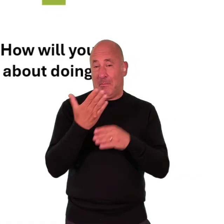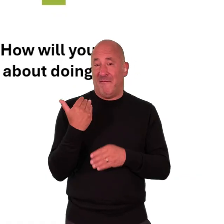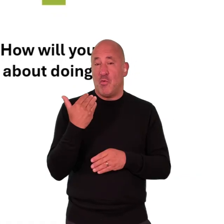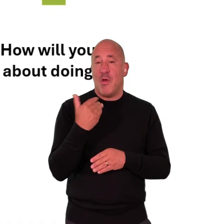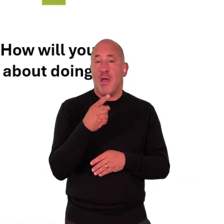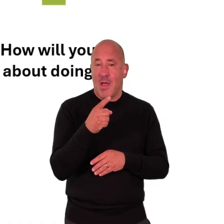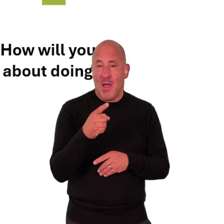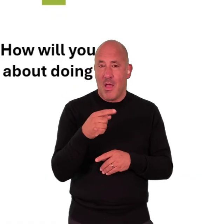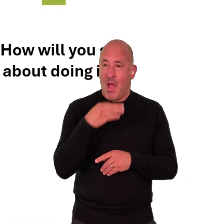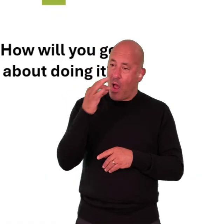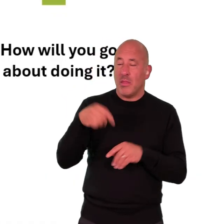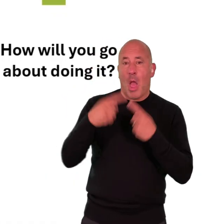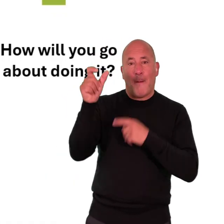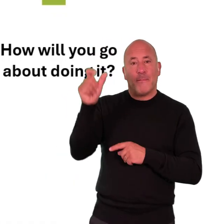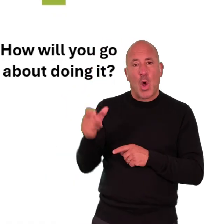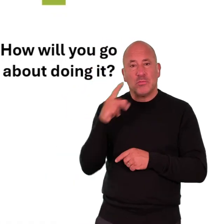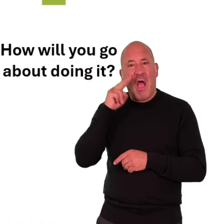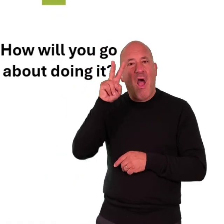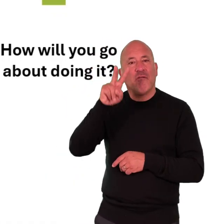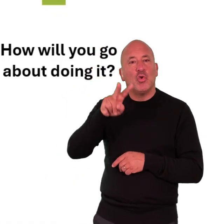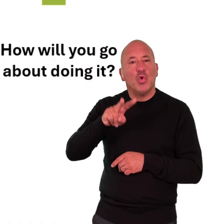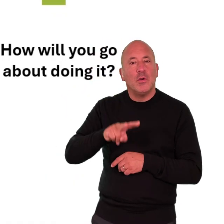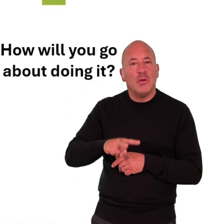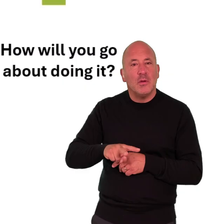quite generic or off the shelf.